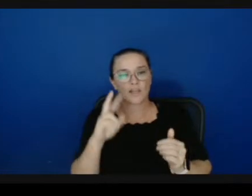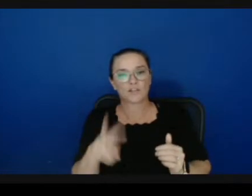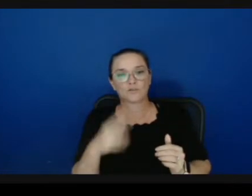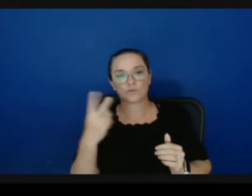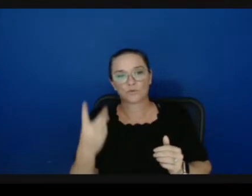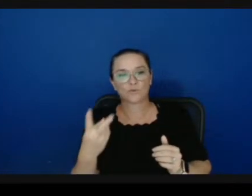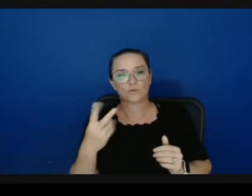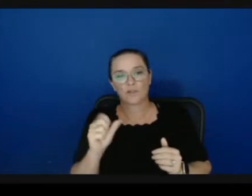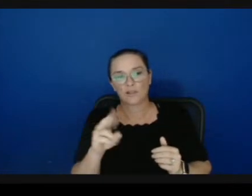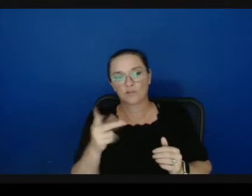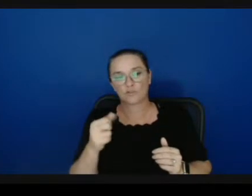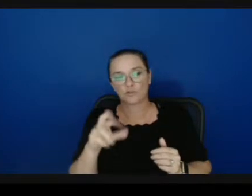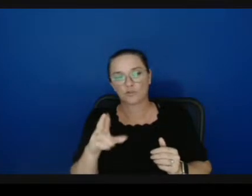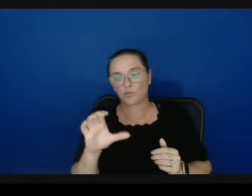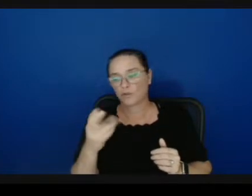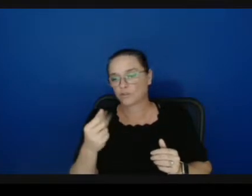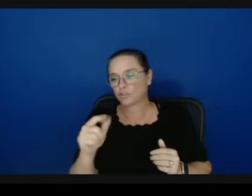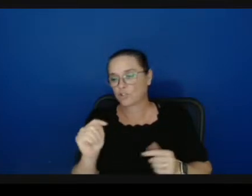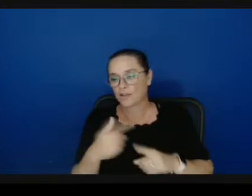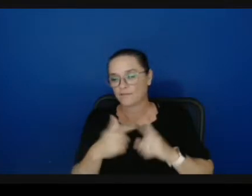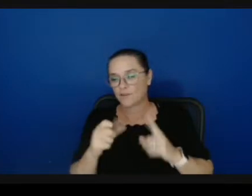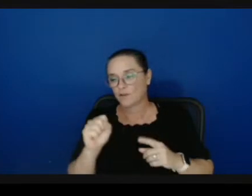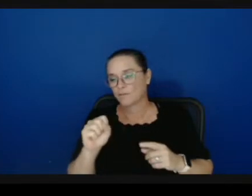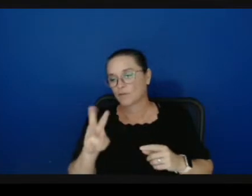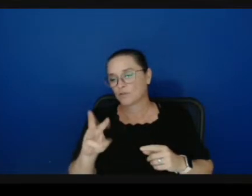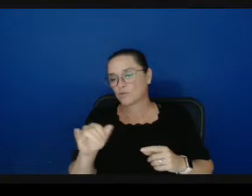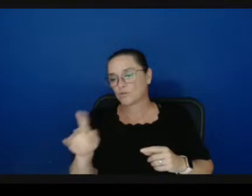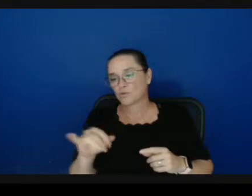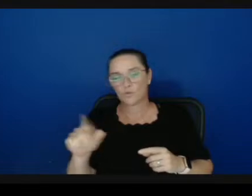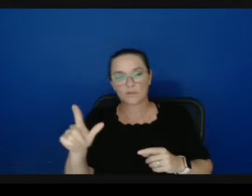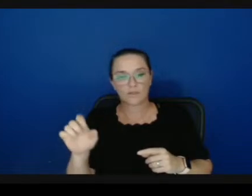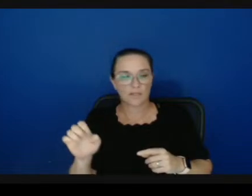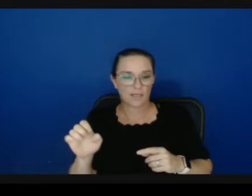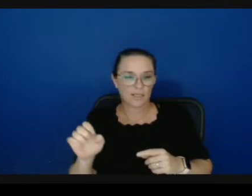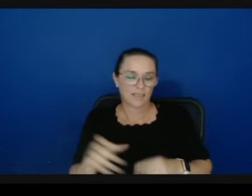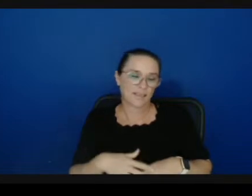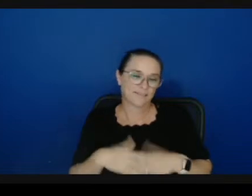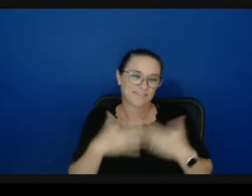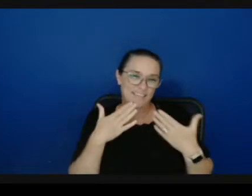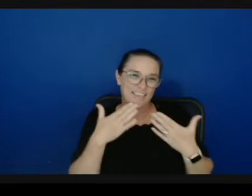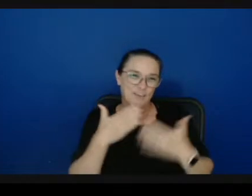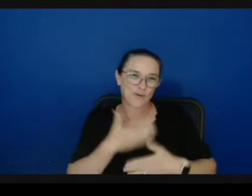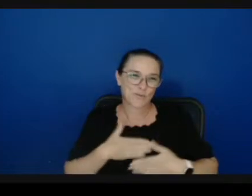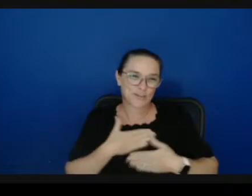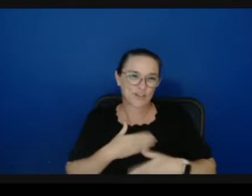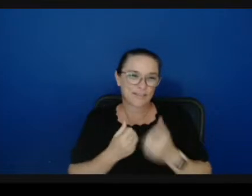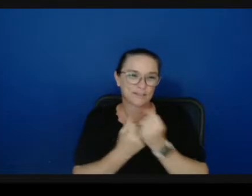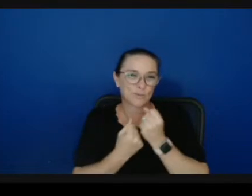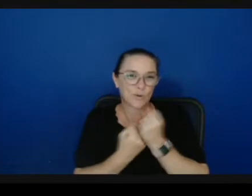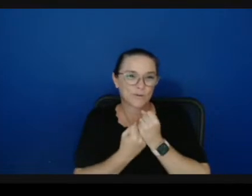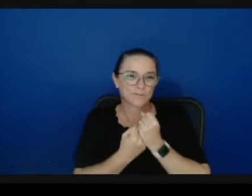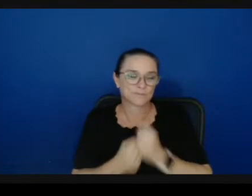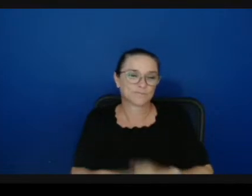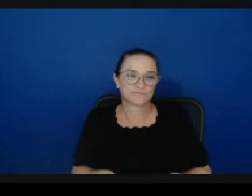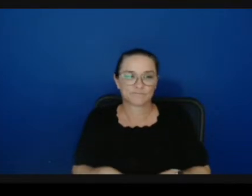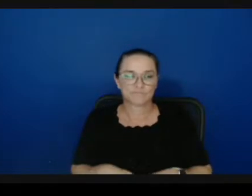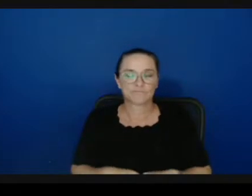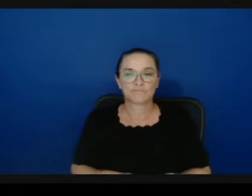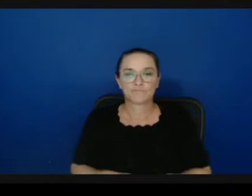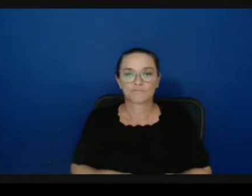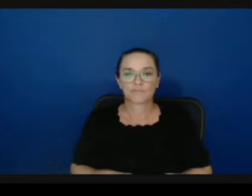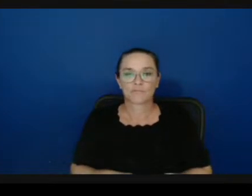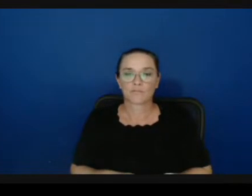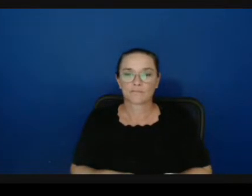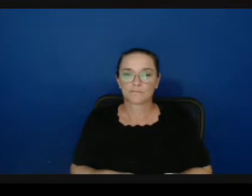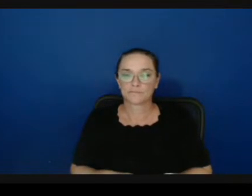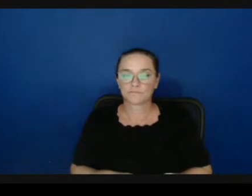through from Swizzle. So just wanted to recognize that. Appreciate the support there. Mahalo for that. And yeah, and